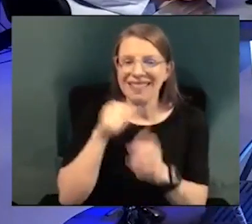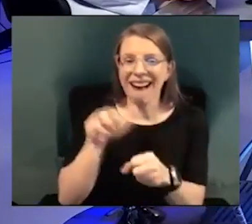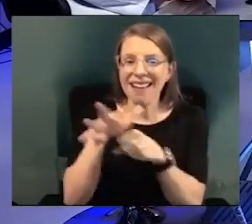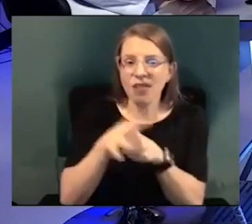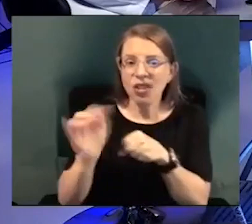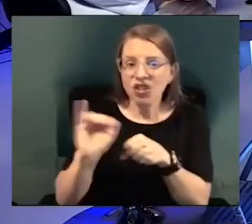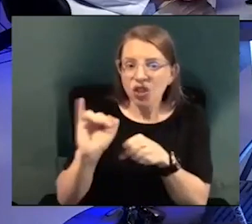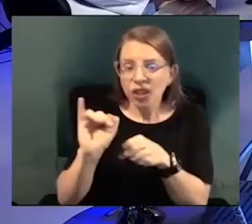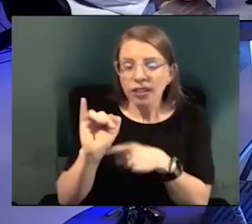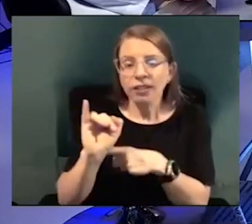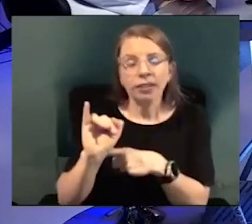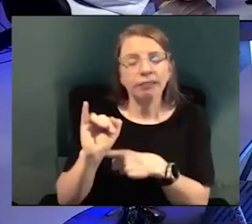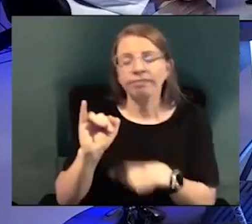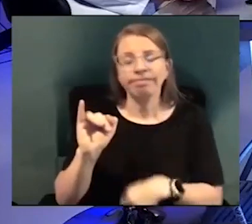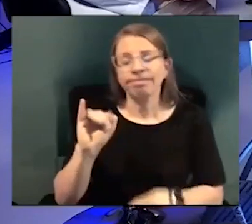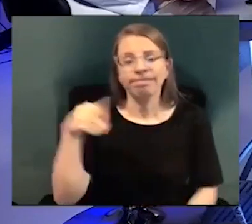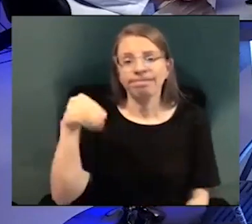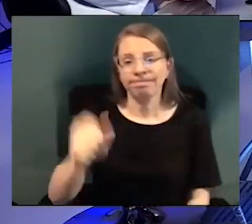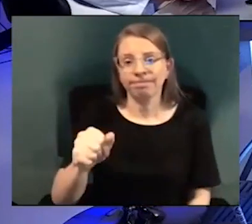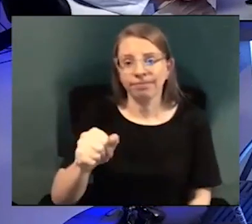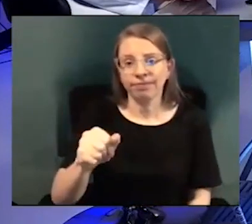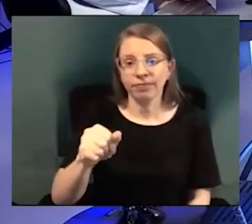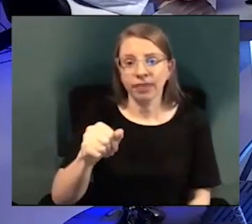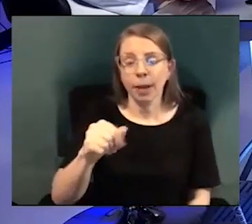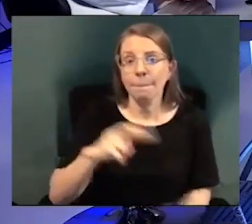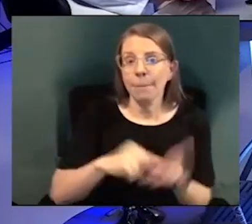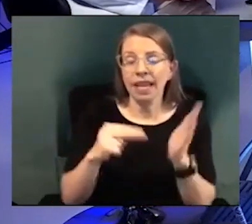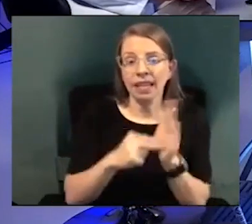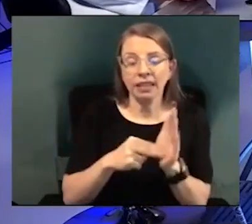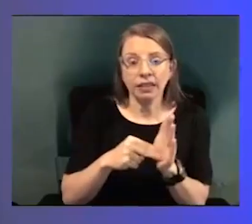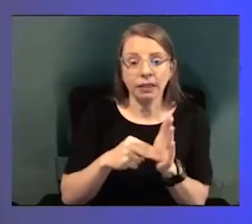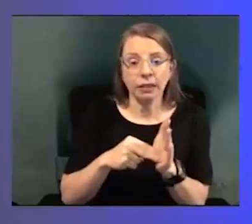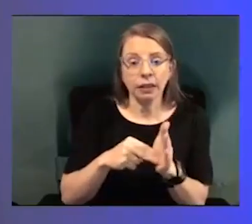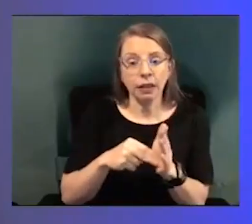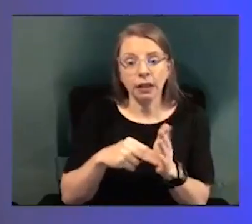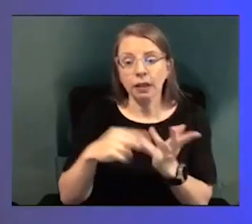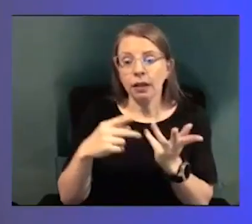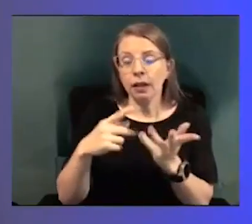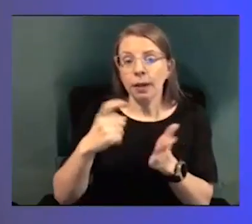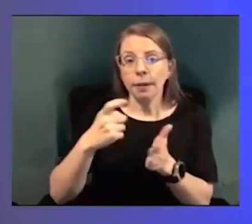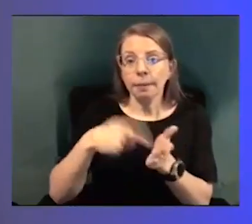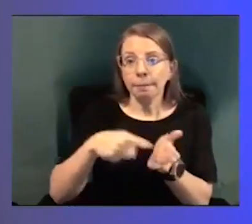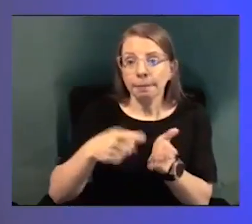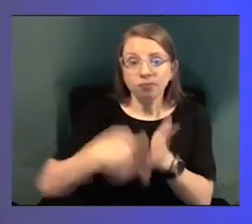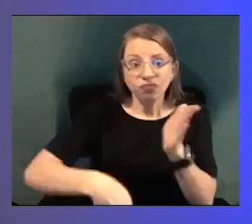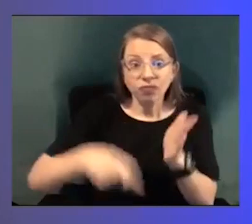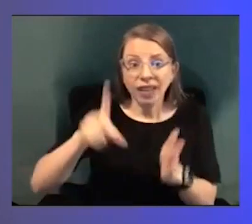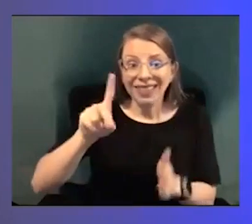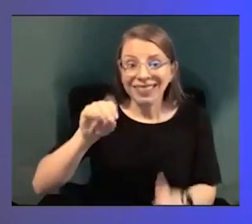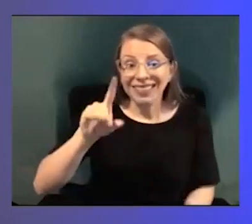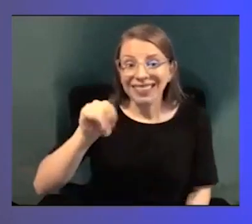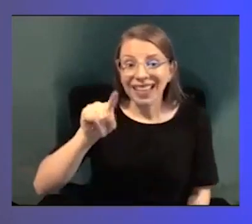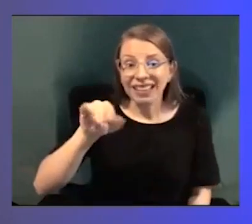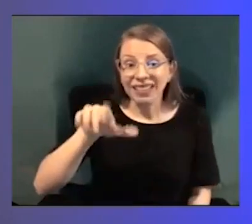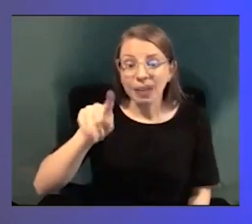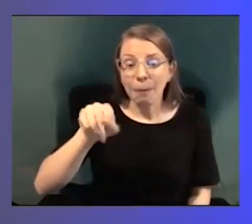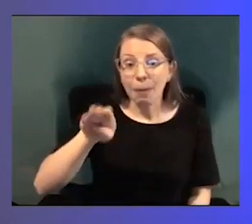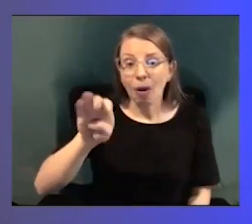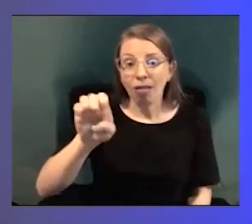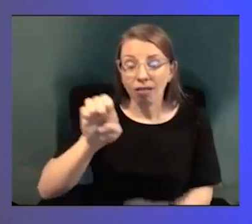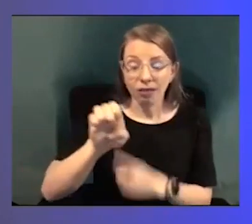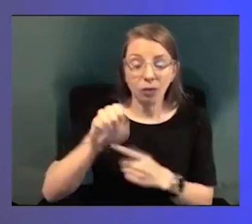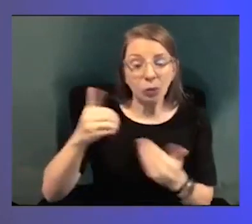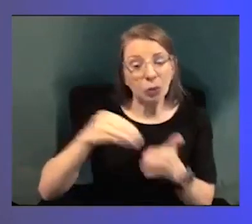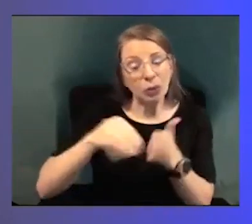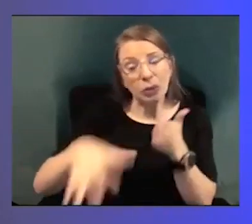problem. are Super high deductibles, things that patients can't afford. But we're also very used to dealing and